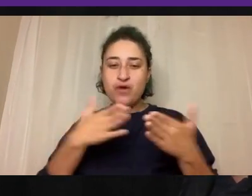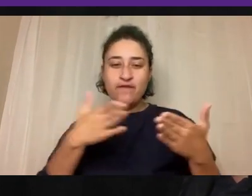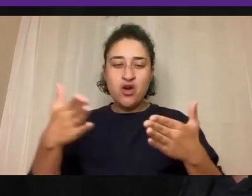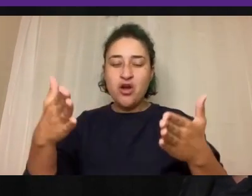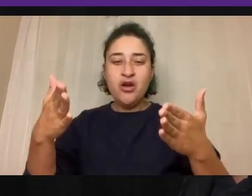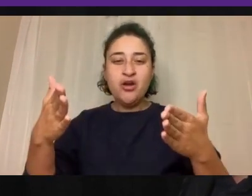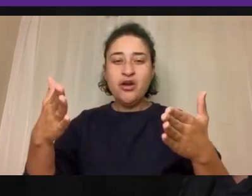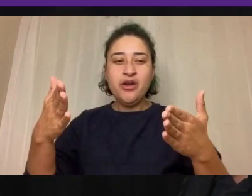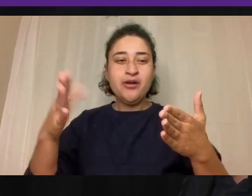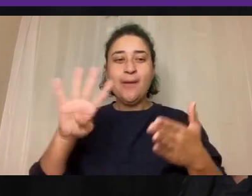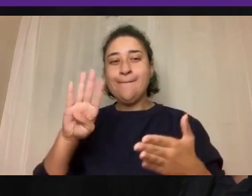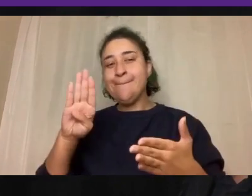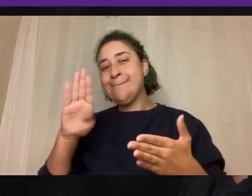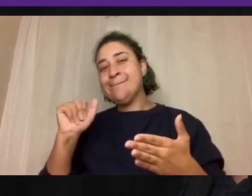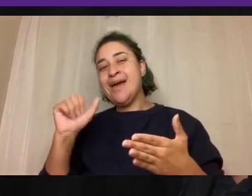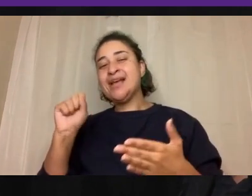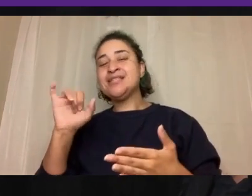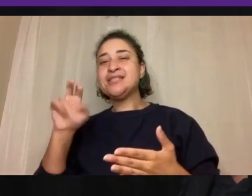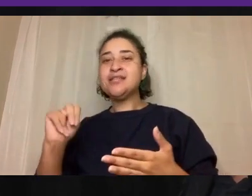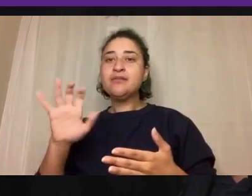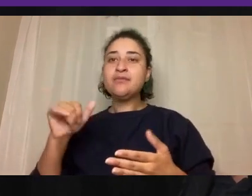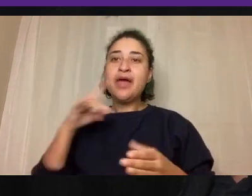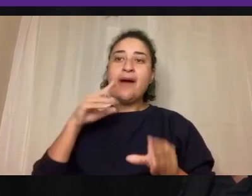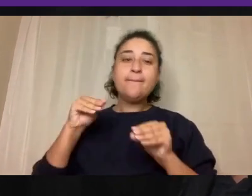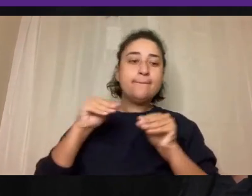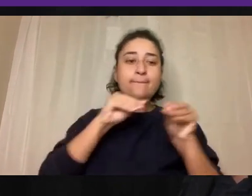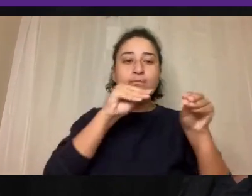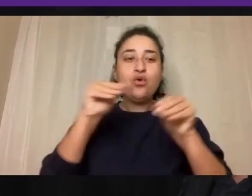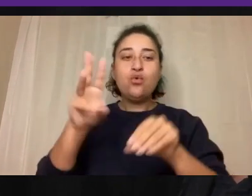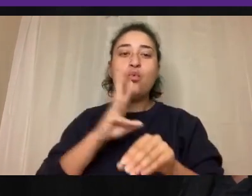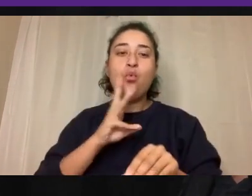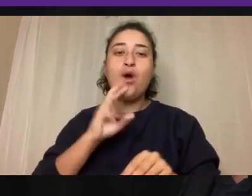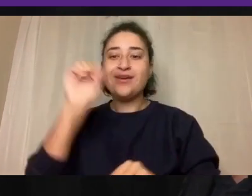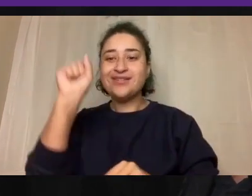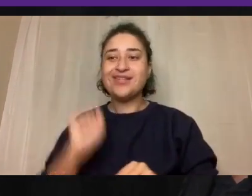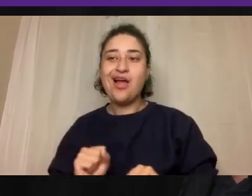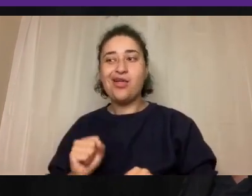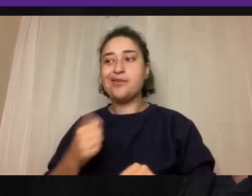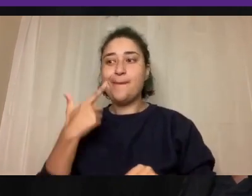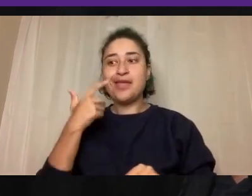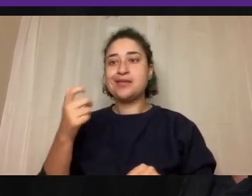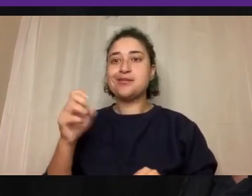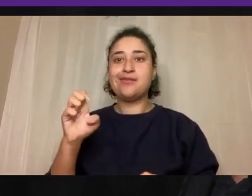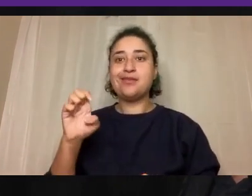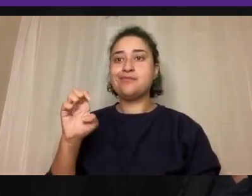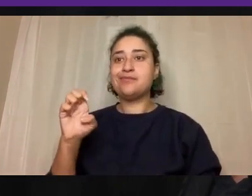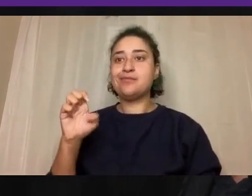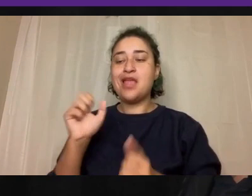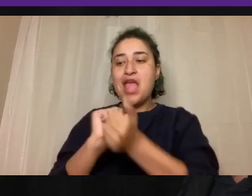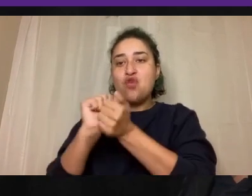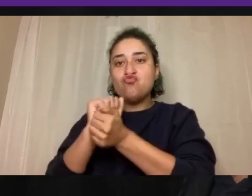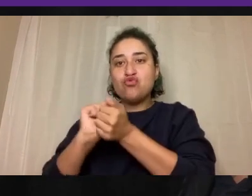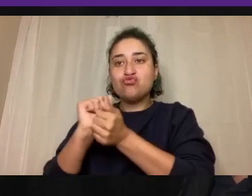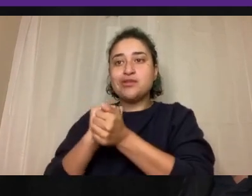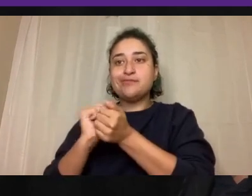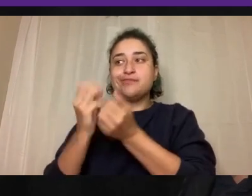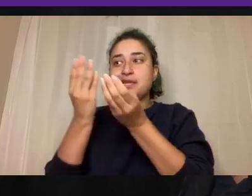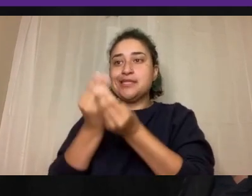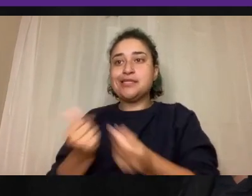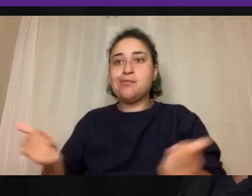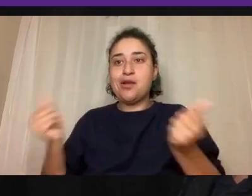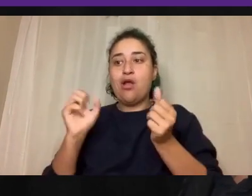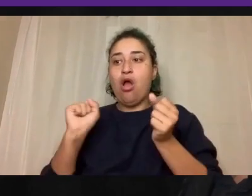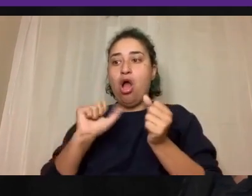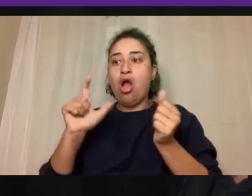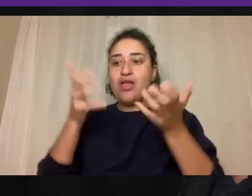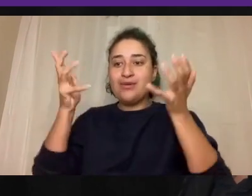basin that directed water south, and through processes of erosion, it disappeared, and all that was left was this